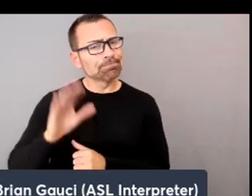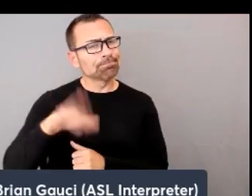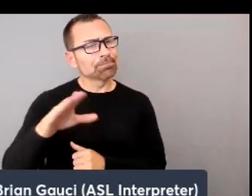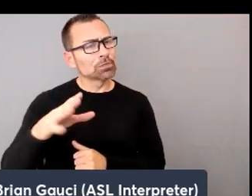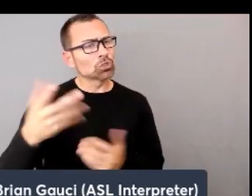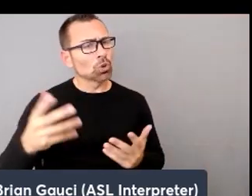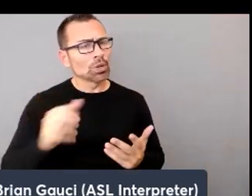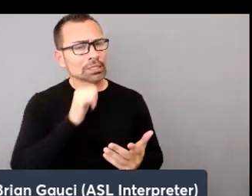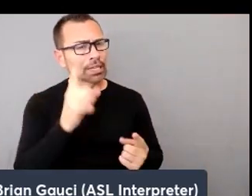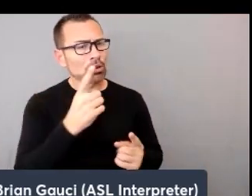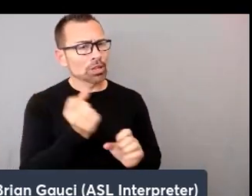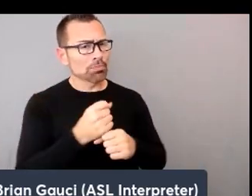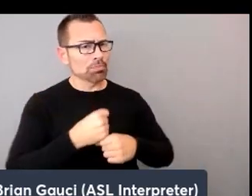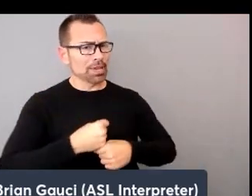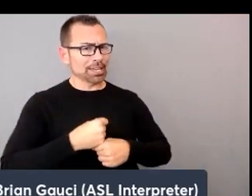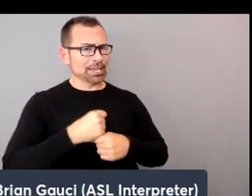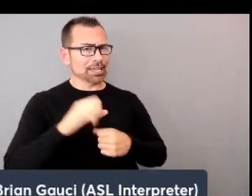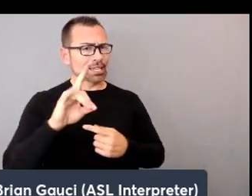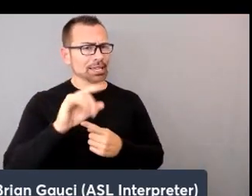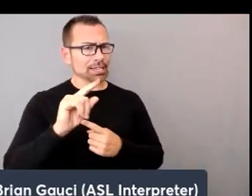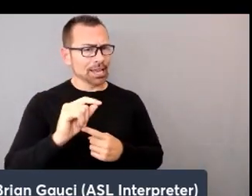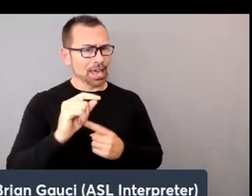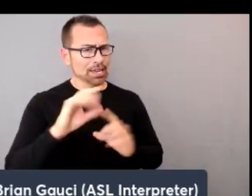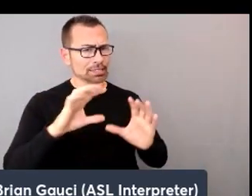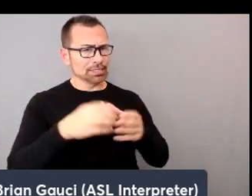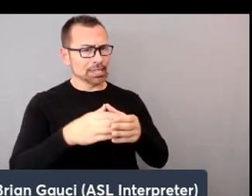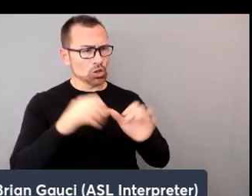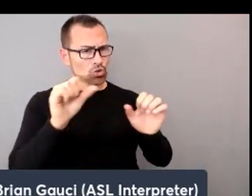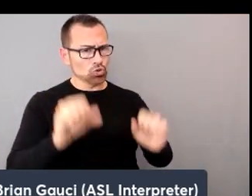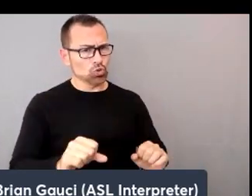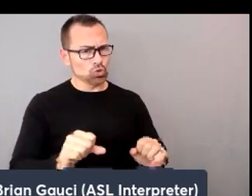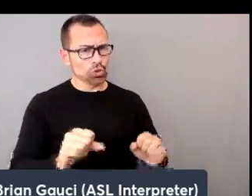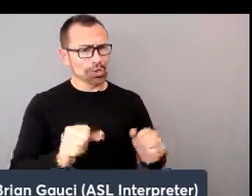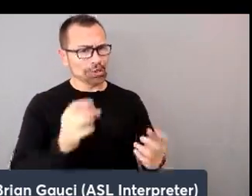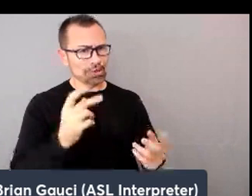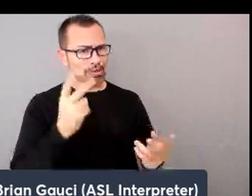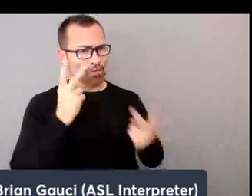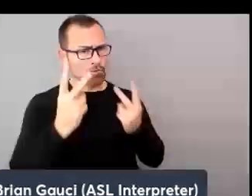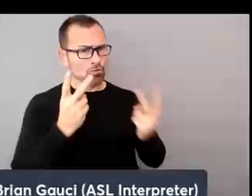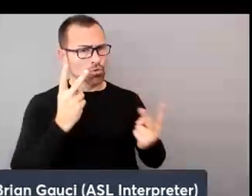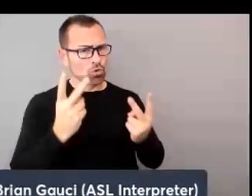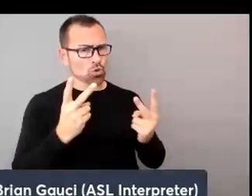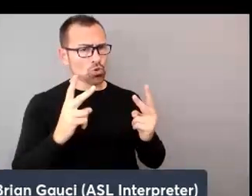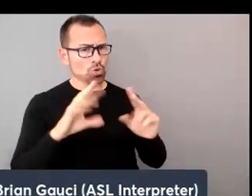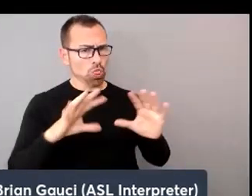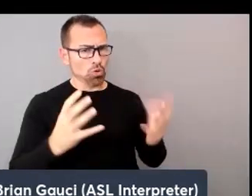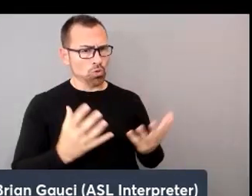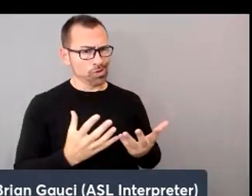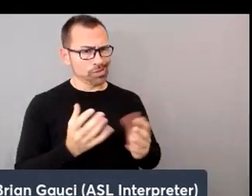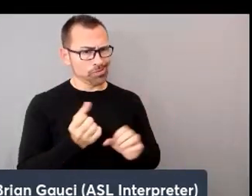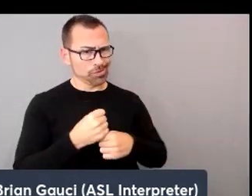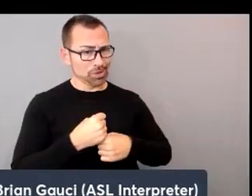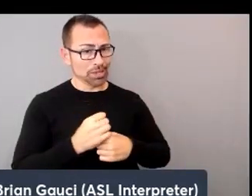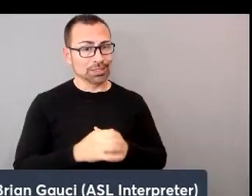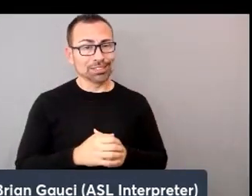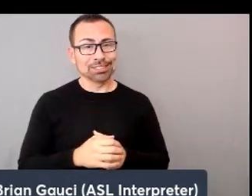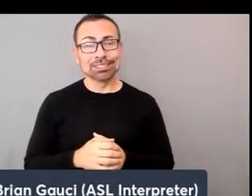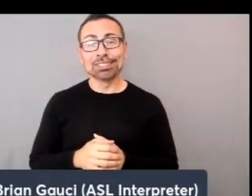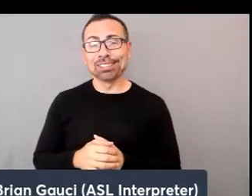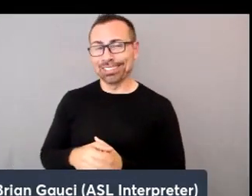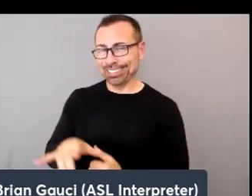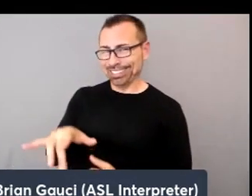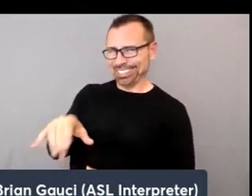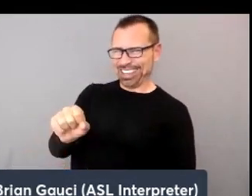creating that data set. You actually can then view the world itself that is being created. Need to view the world itself.